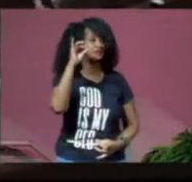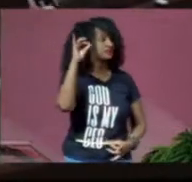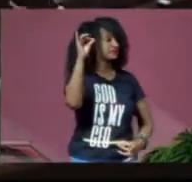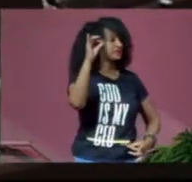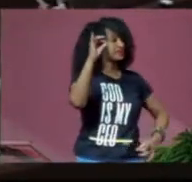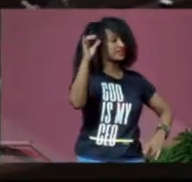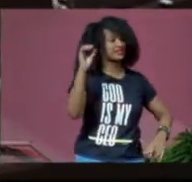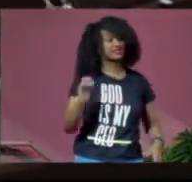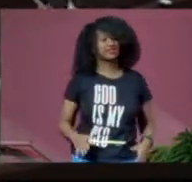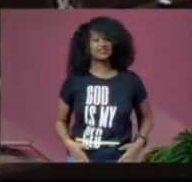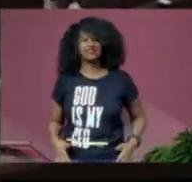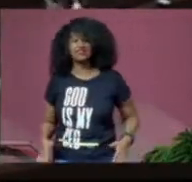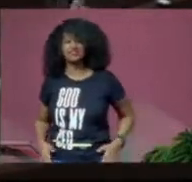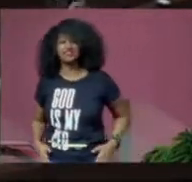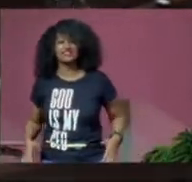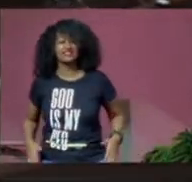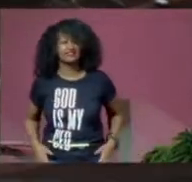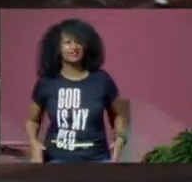soul.